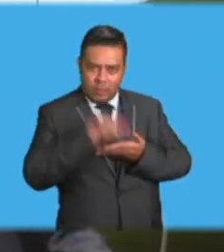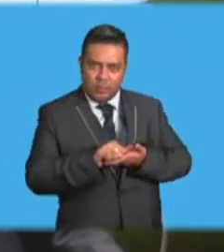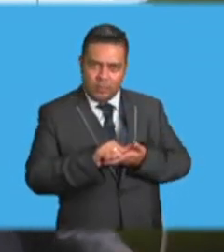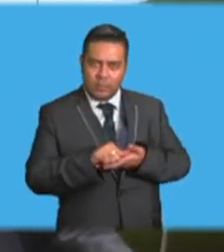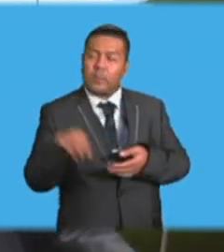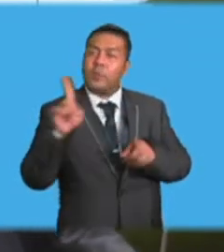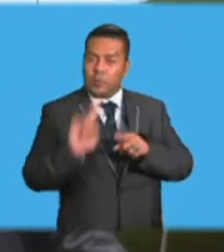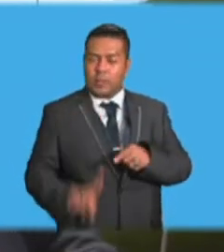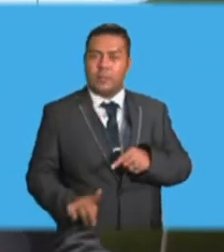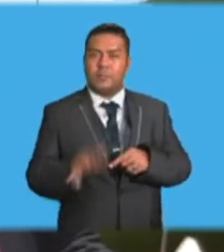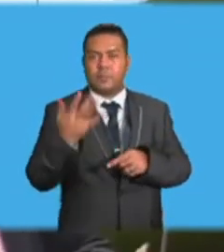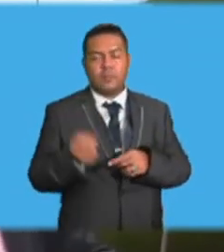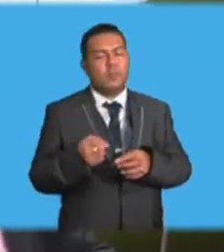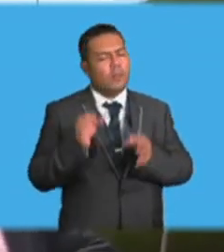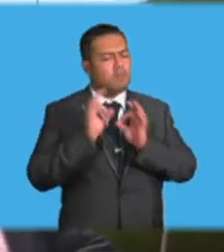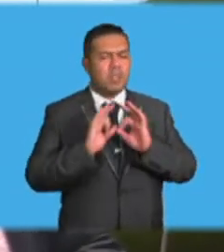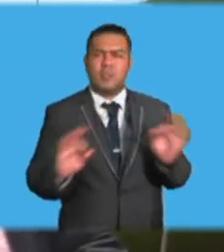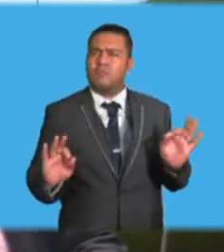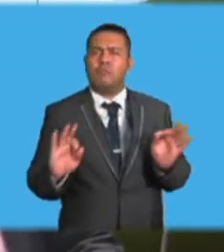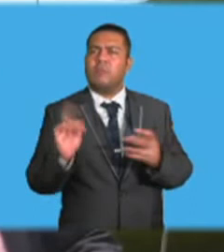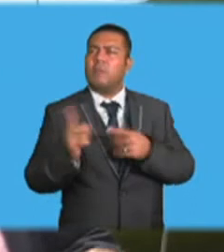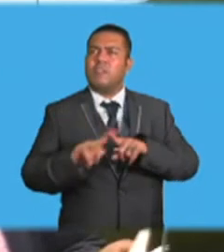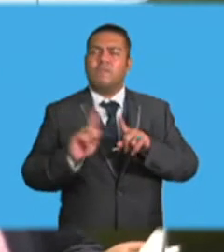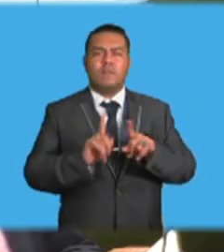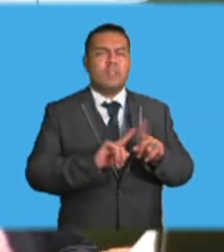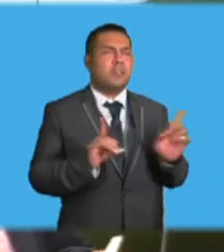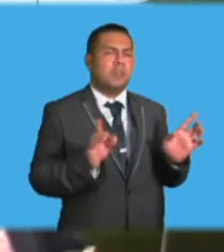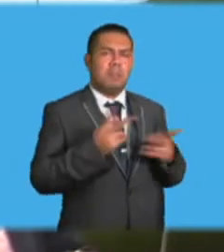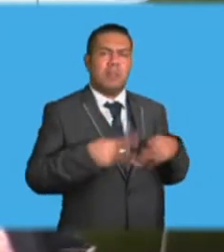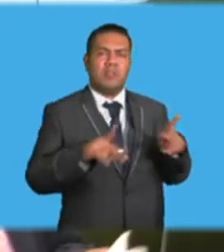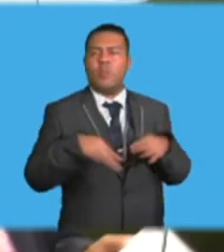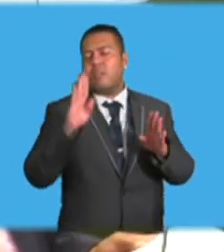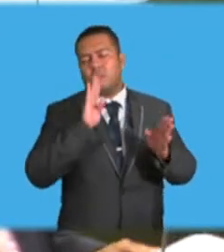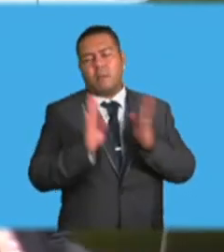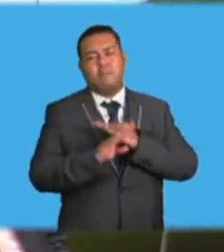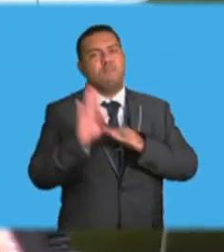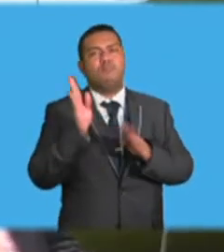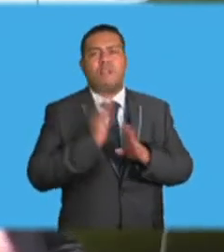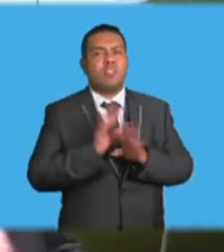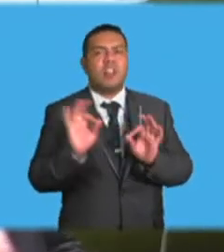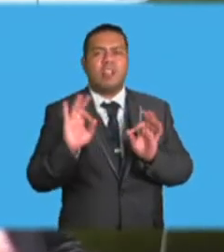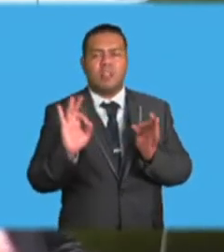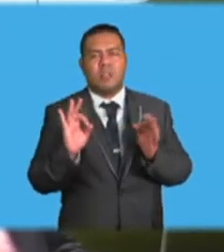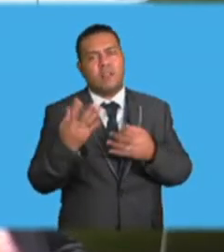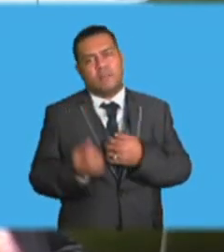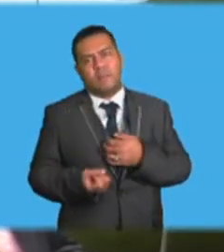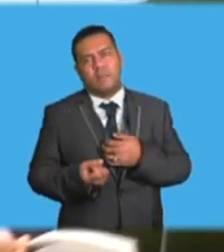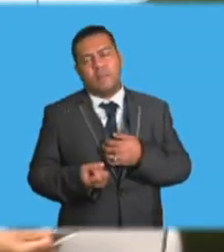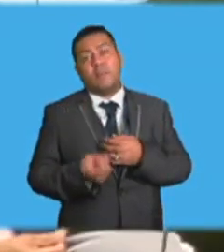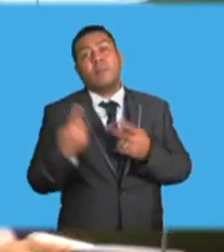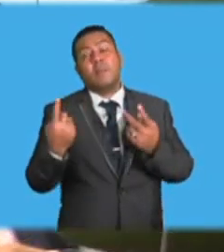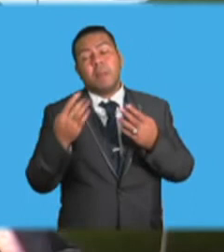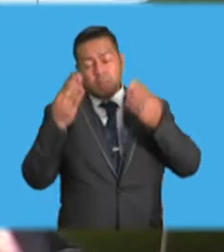today has taken place on a piecemeal basis at different locations with little to no privacy and other inconveniences.